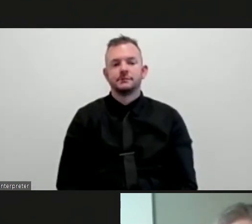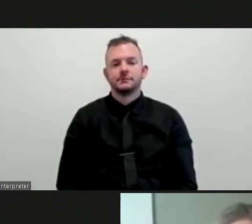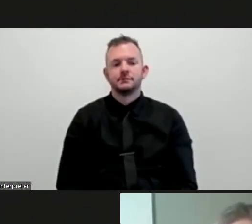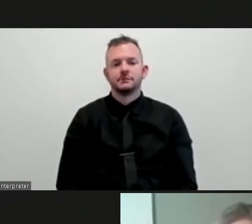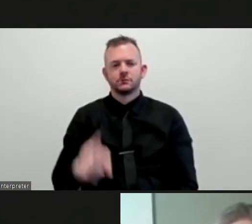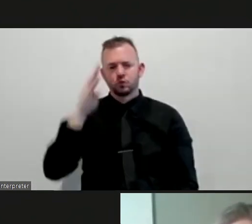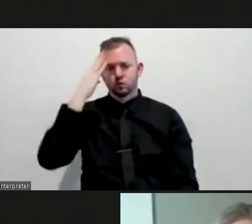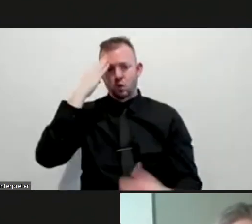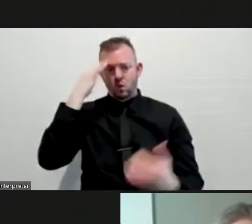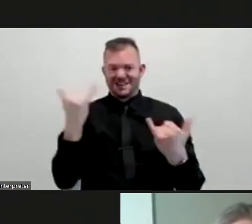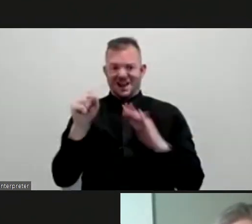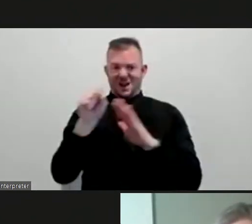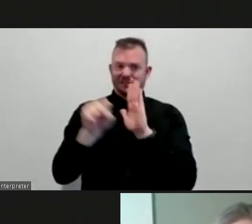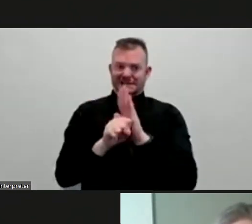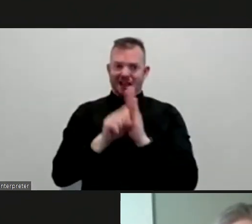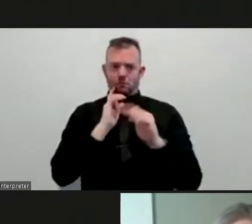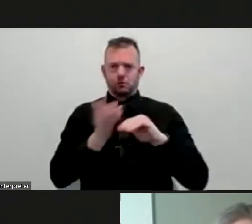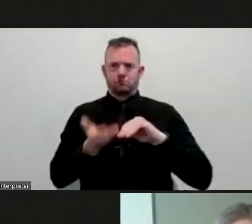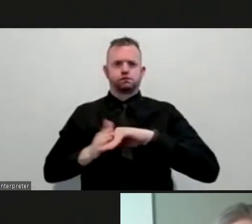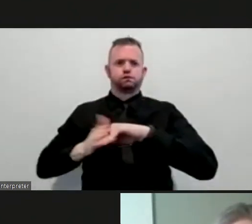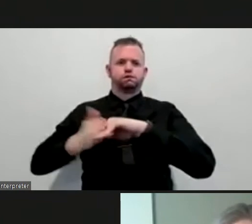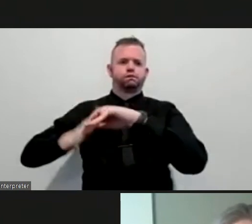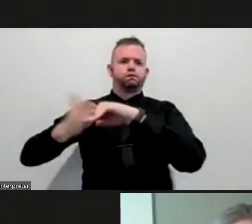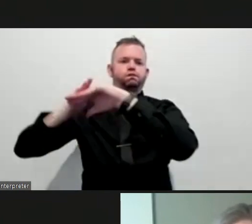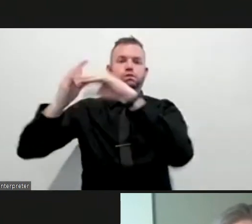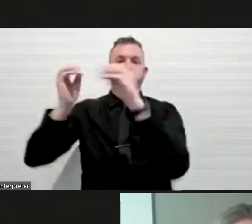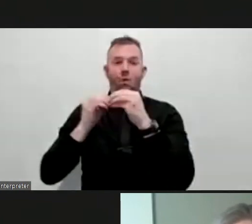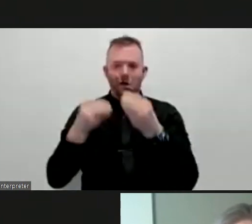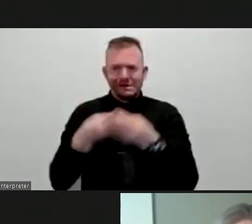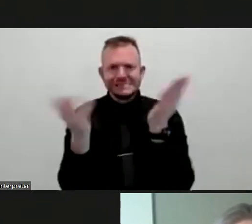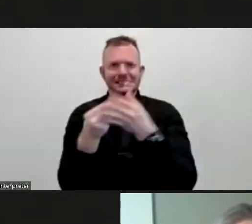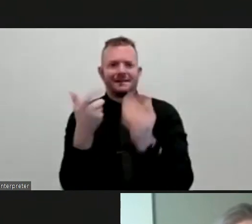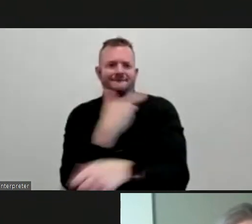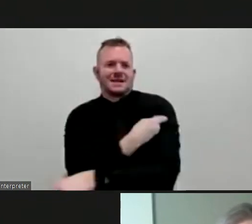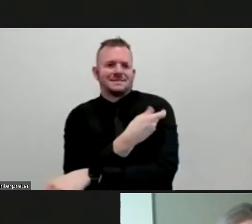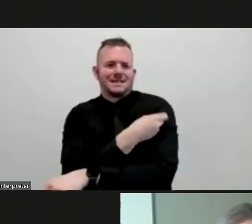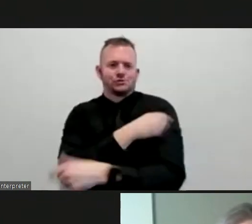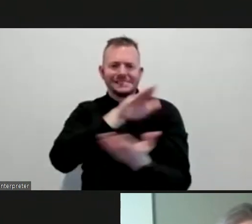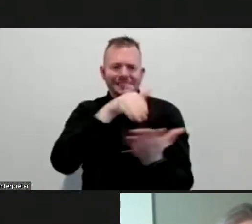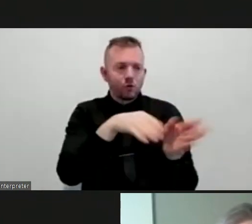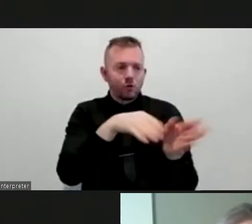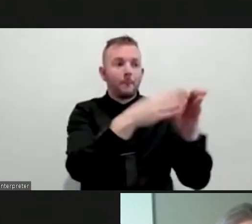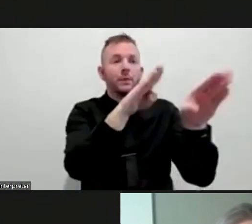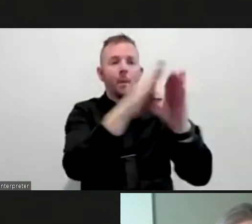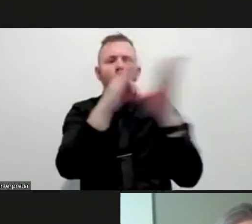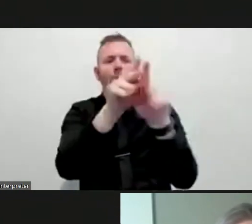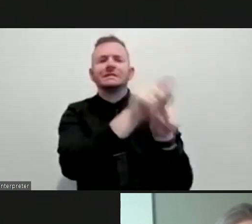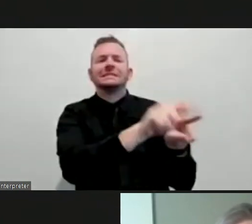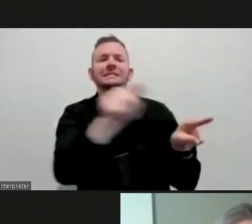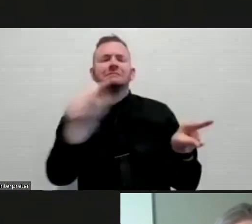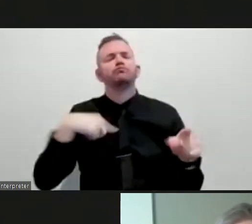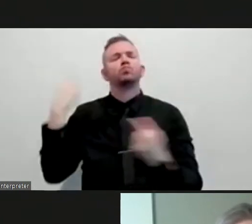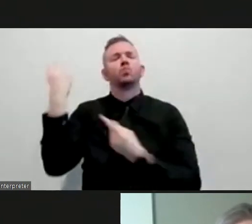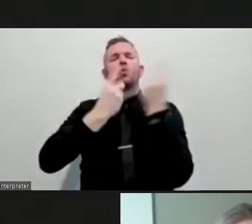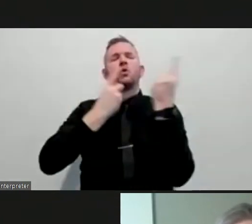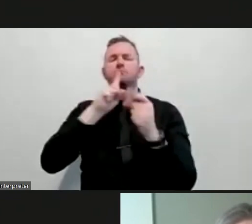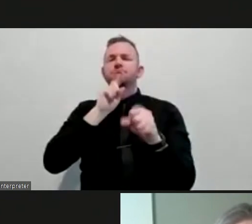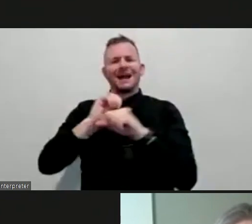more distribution centers open up as well, is there a process that CDPHE is going through to vet